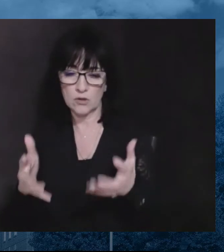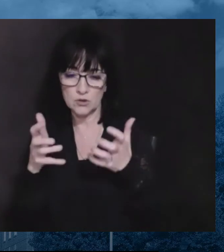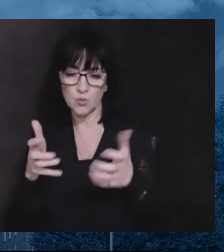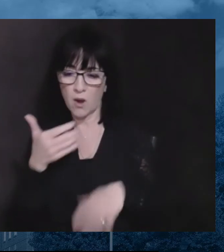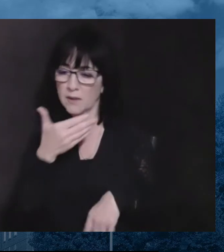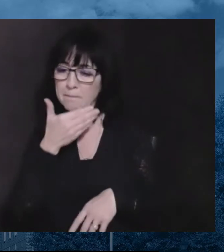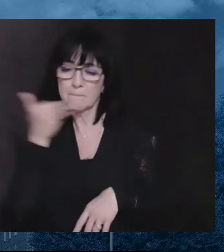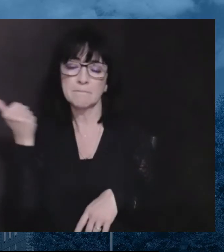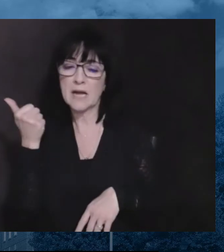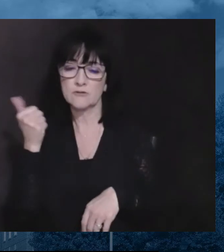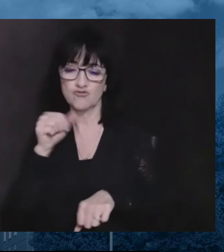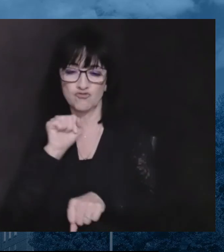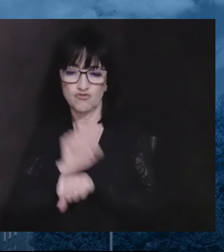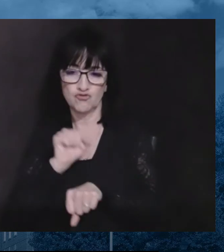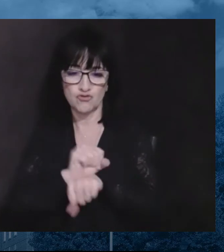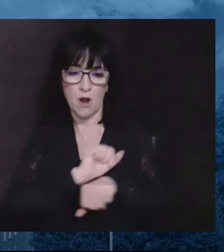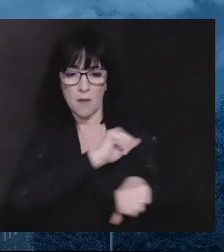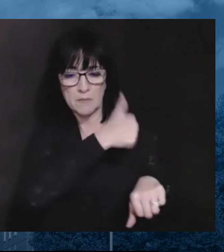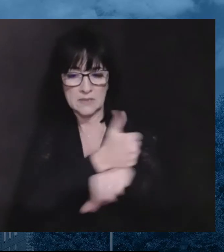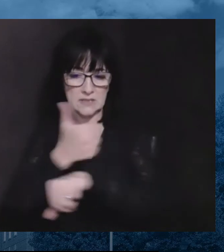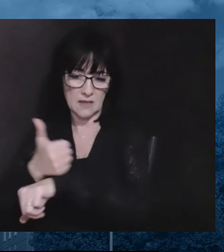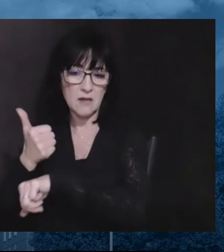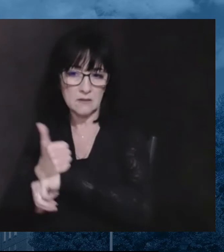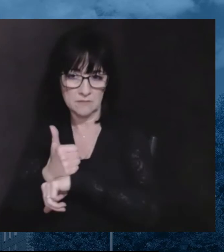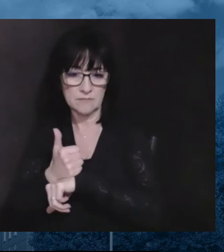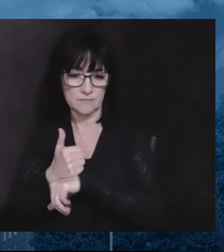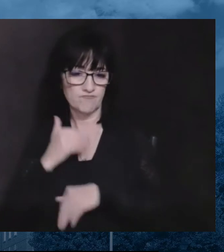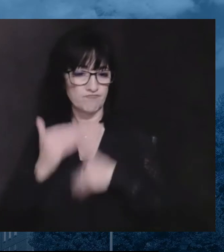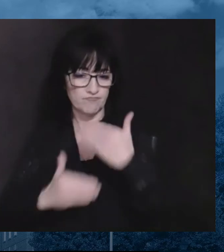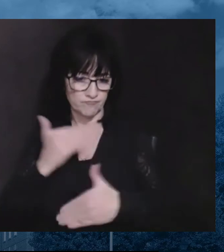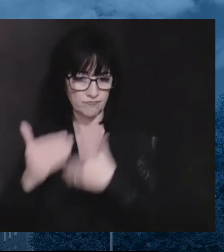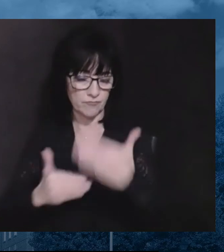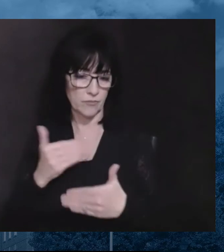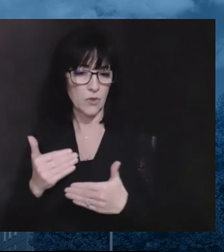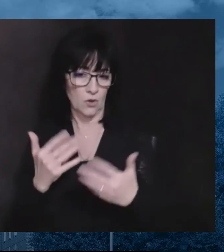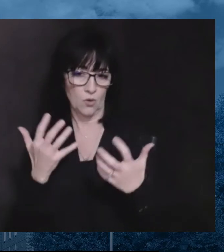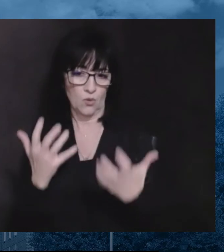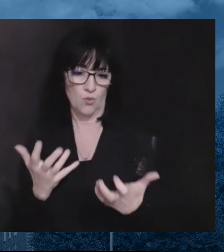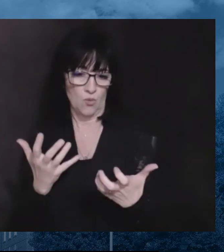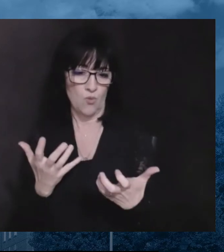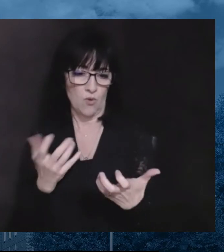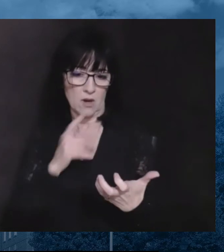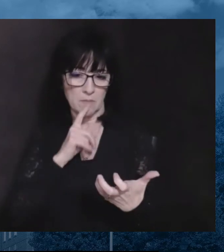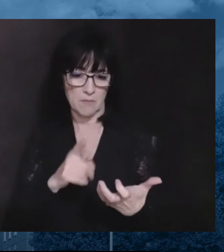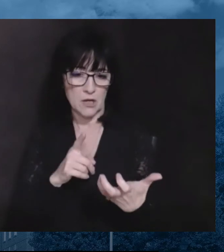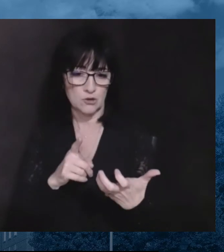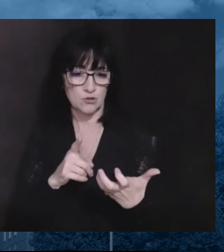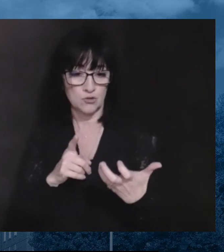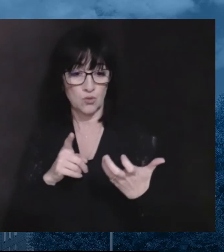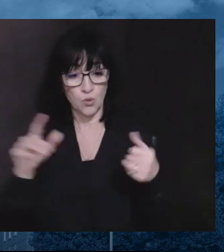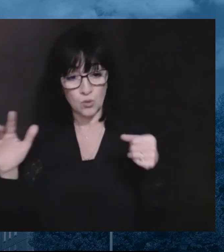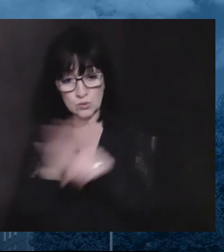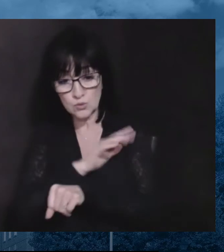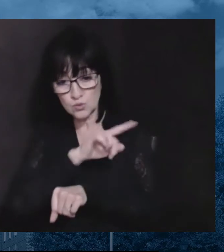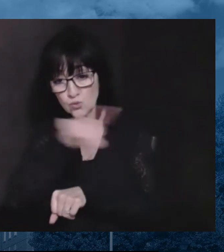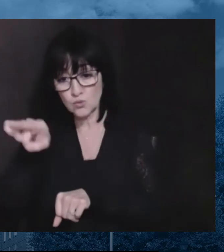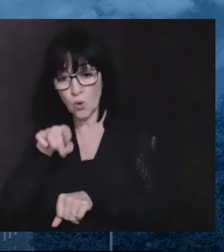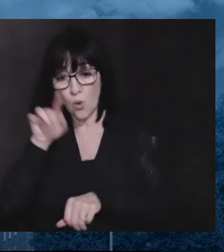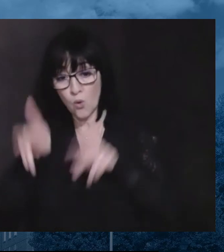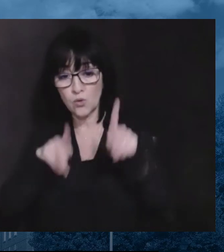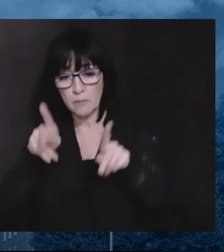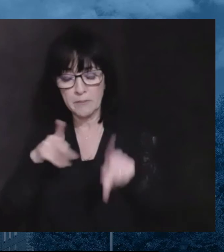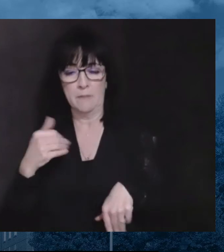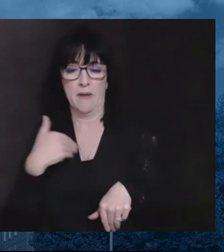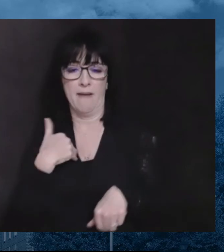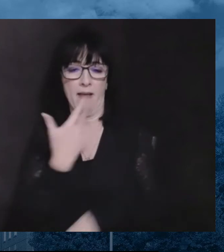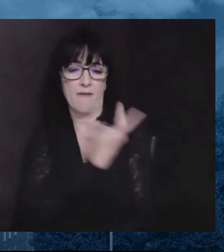and quickly so that we can move along and meet the needs of our total population. We've got great partners. We've